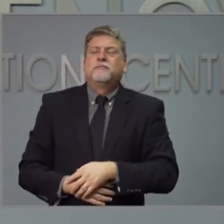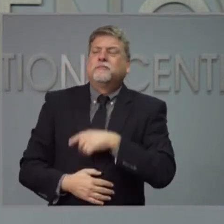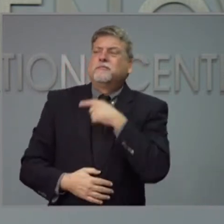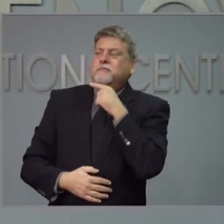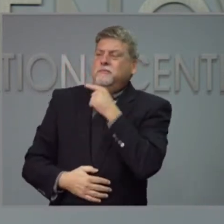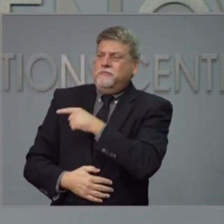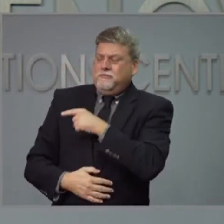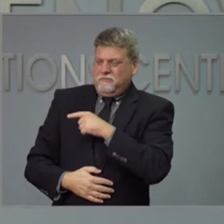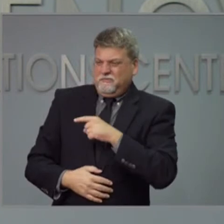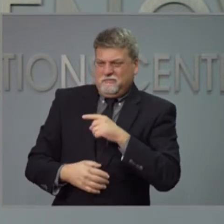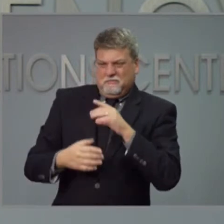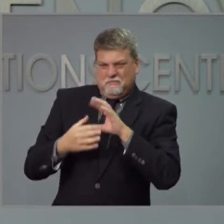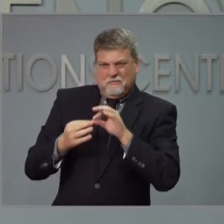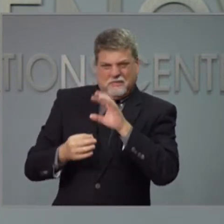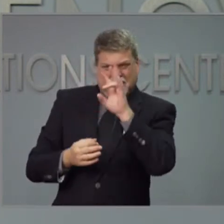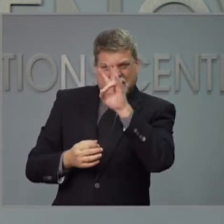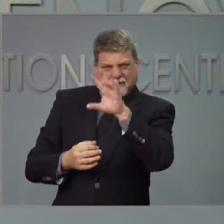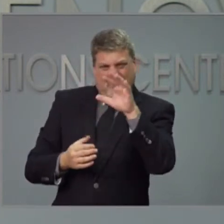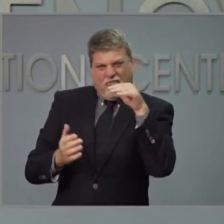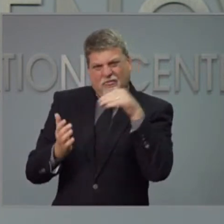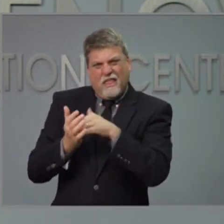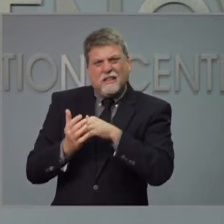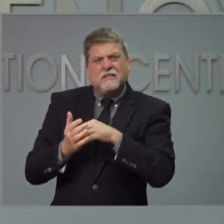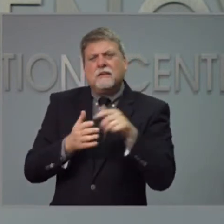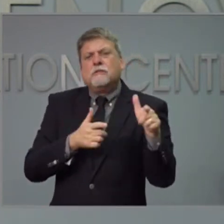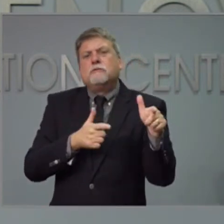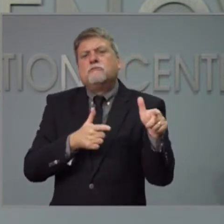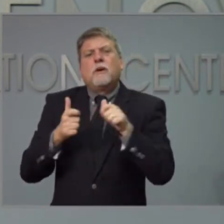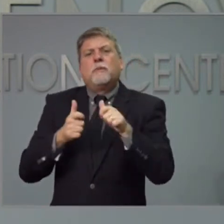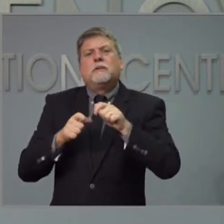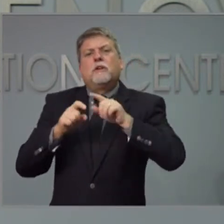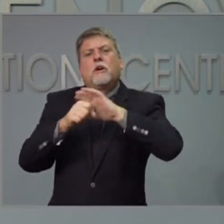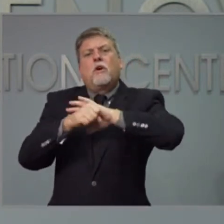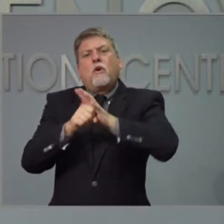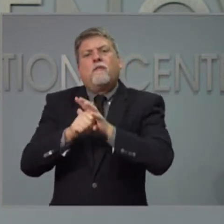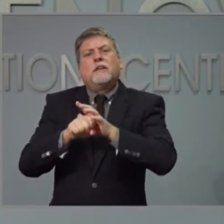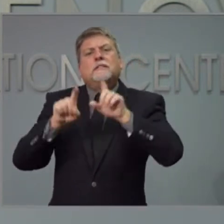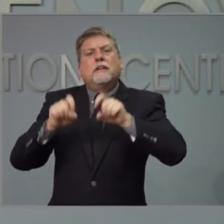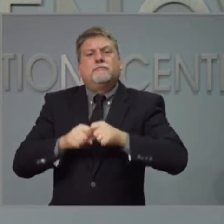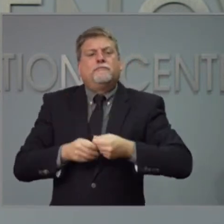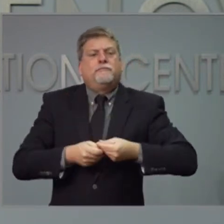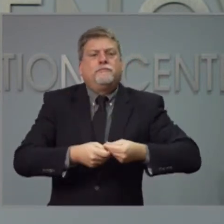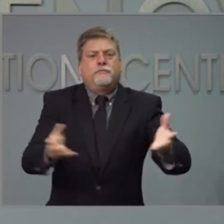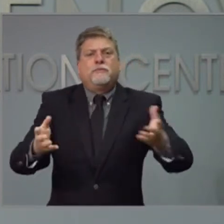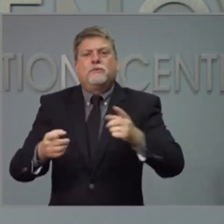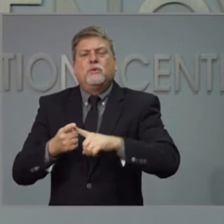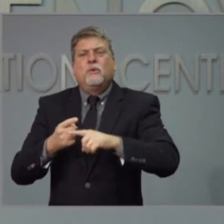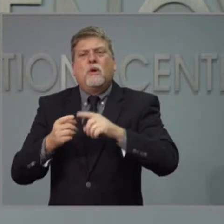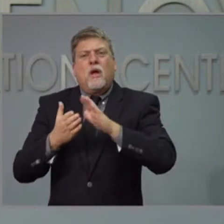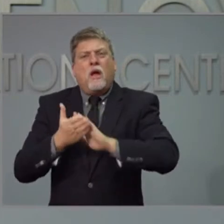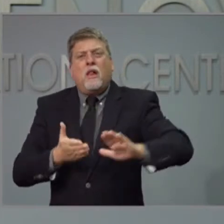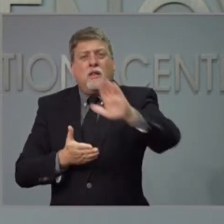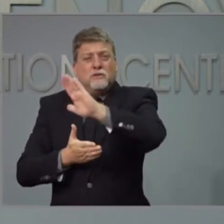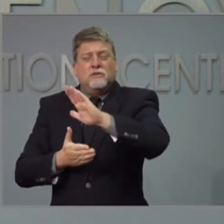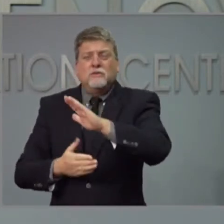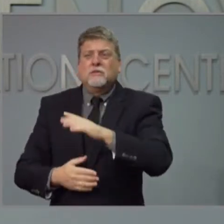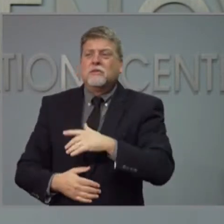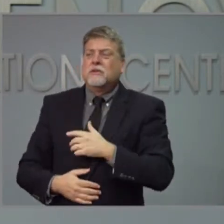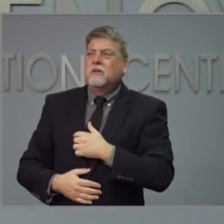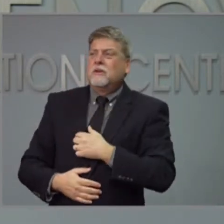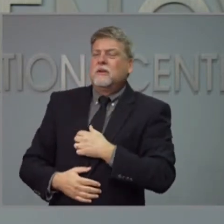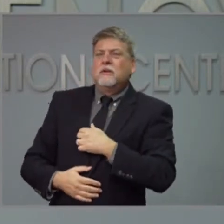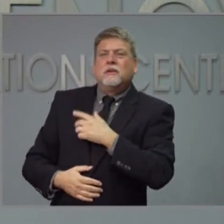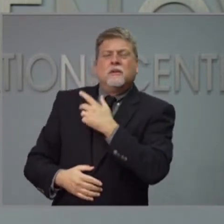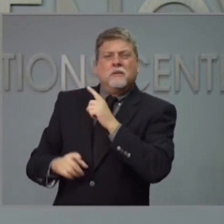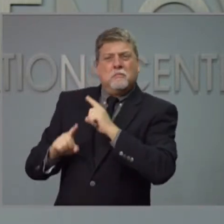mentioned 75,000 rapid antigen tests will be deployed to public and private colleges. I'm curious, with the closures at a few of those